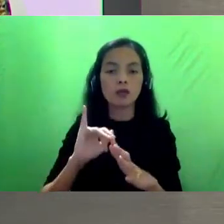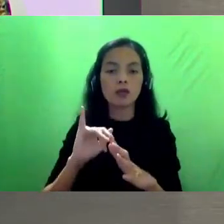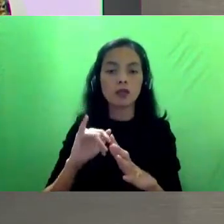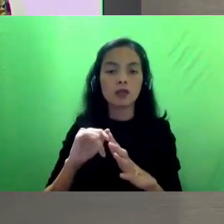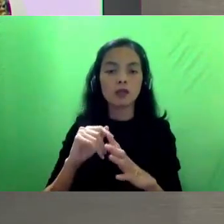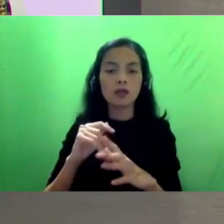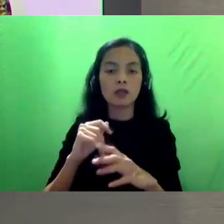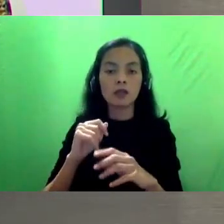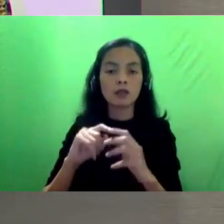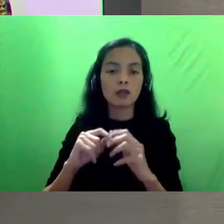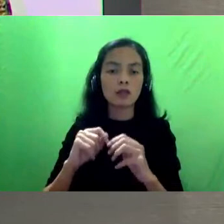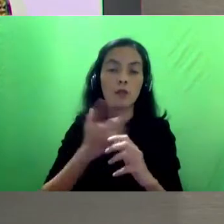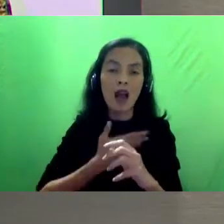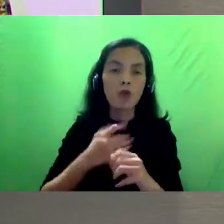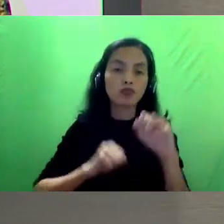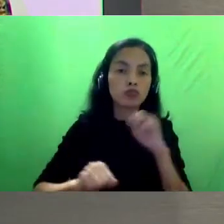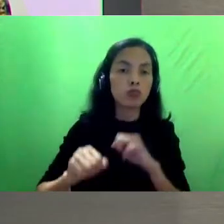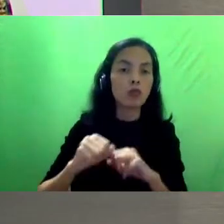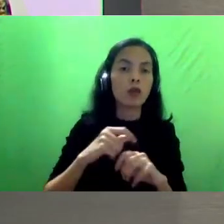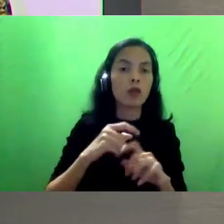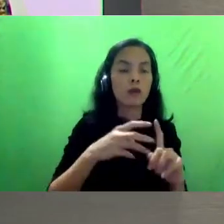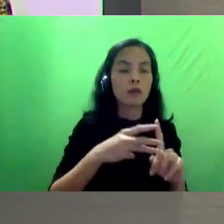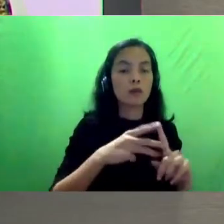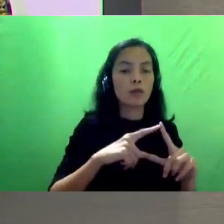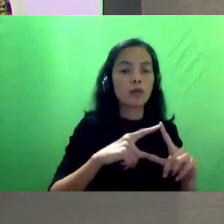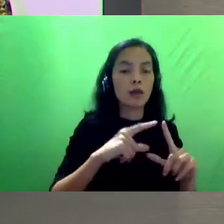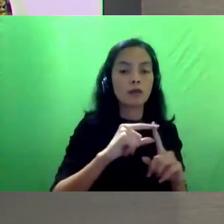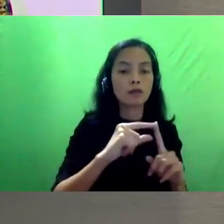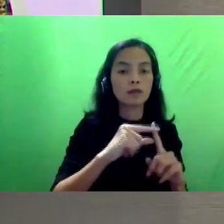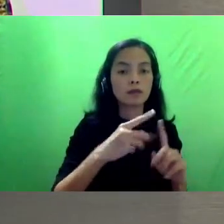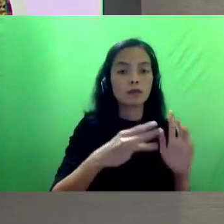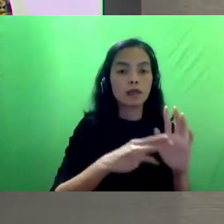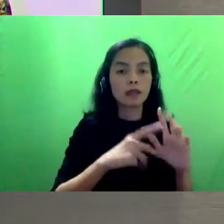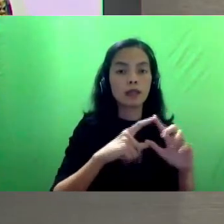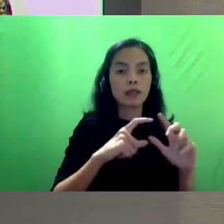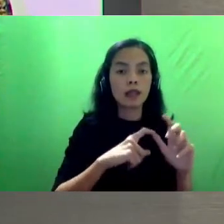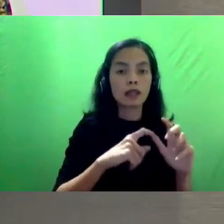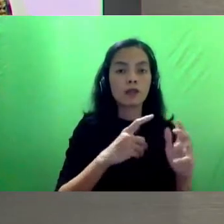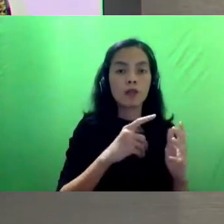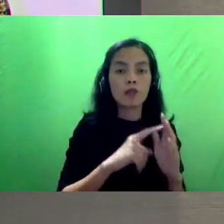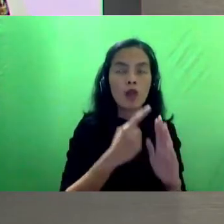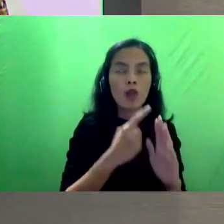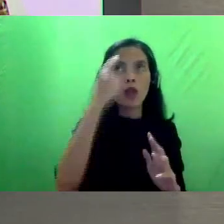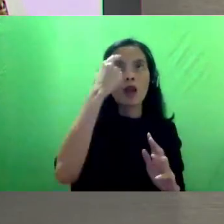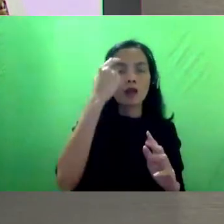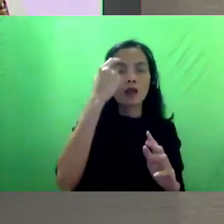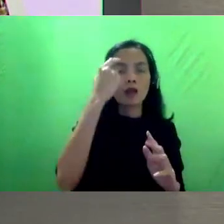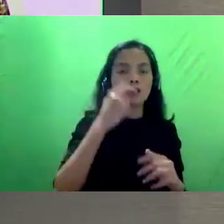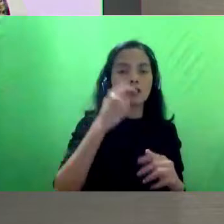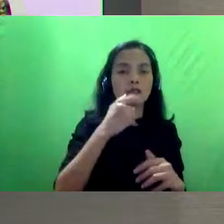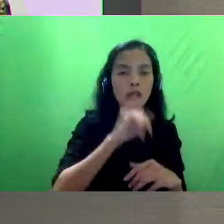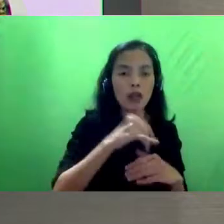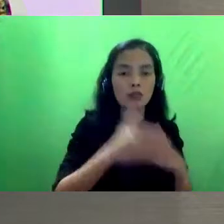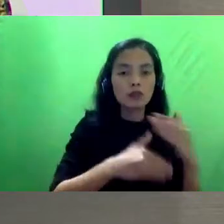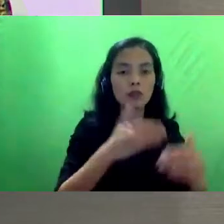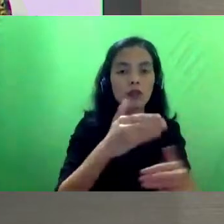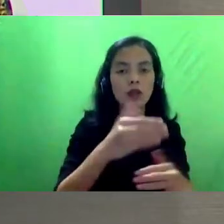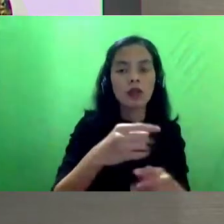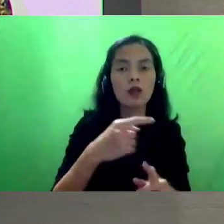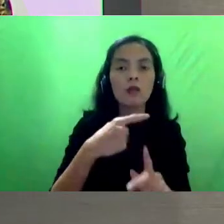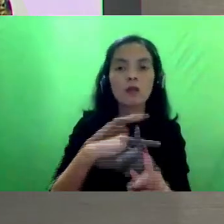lead the initiative. We try also to improve the measurement of disability. We use like